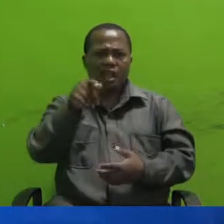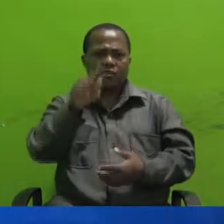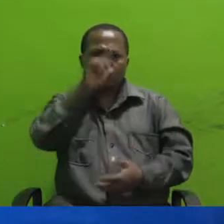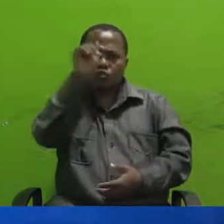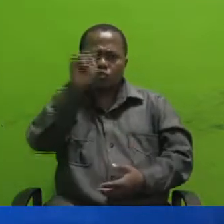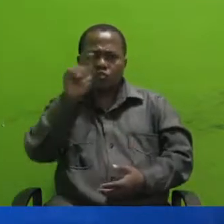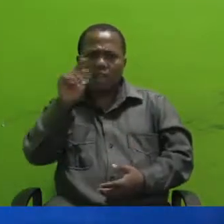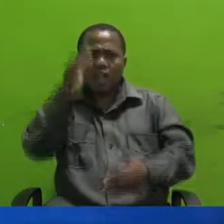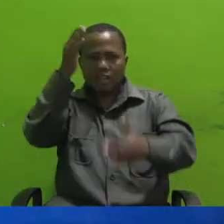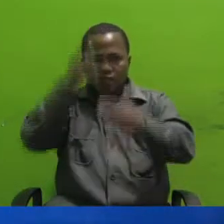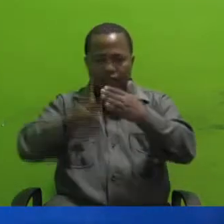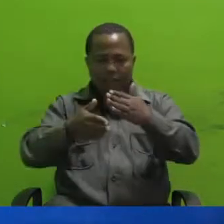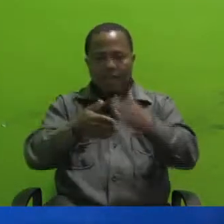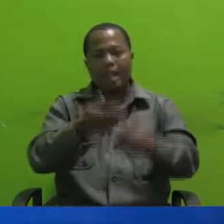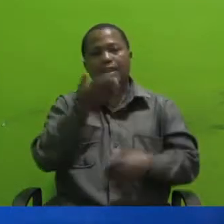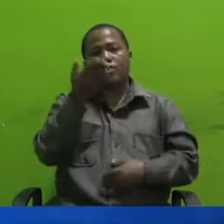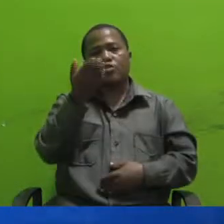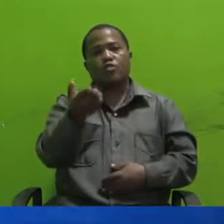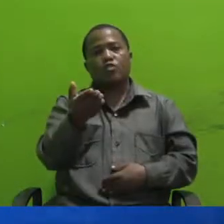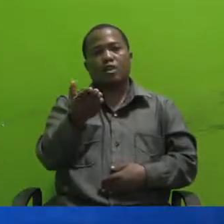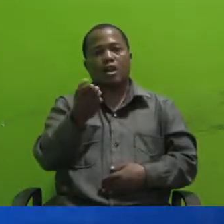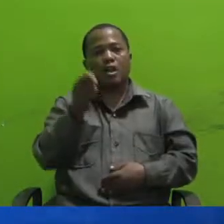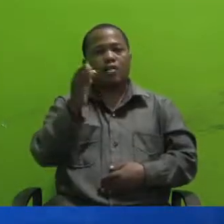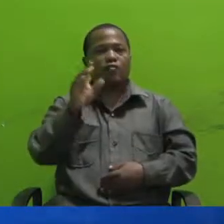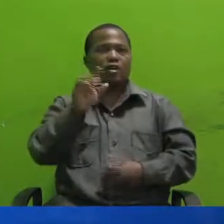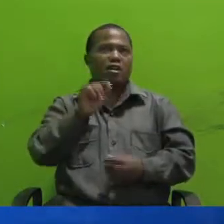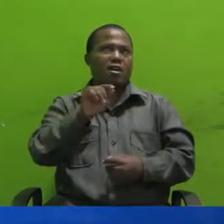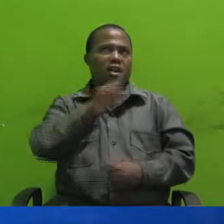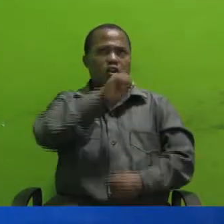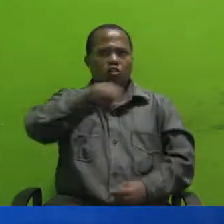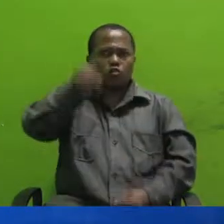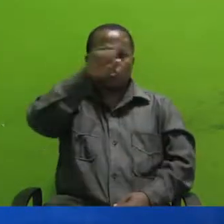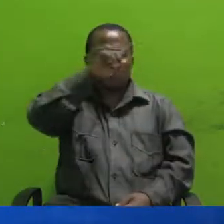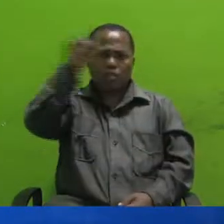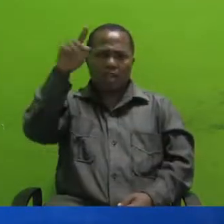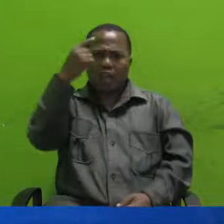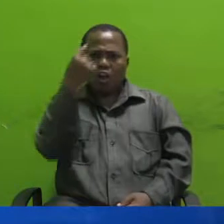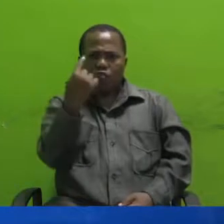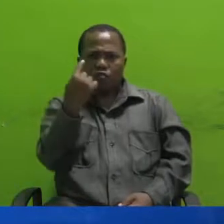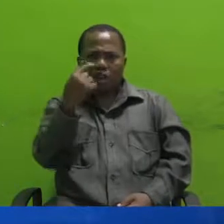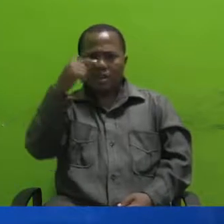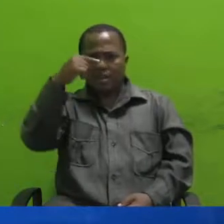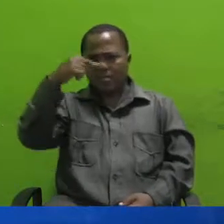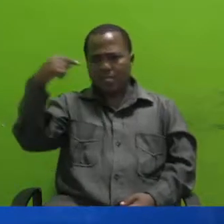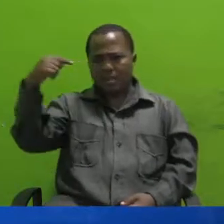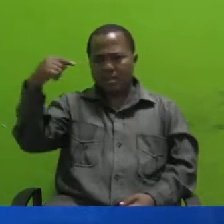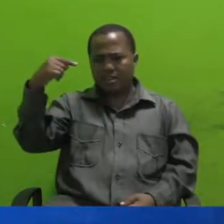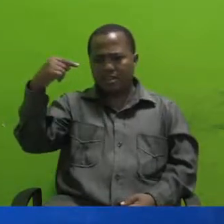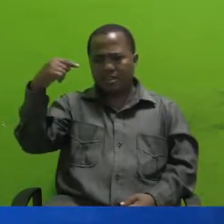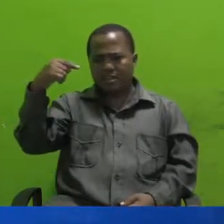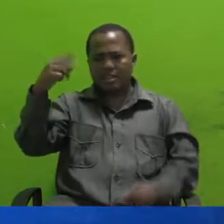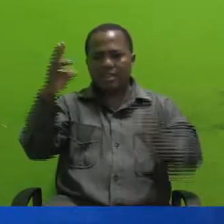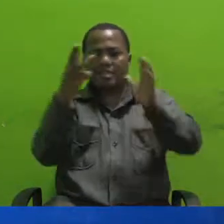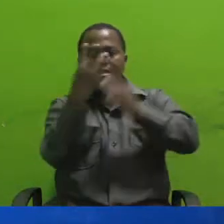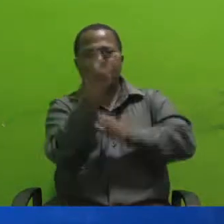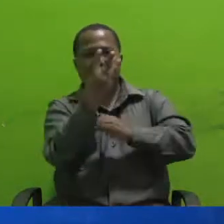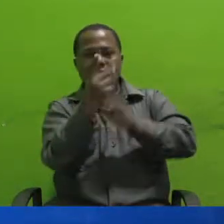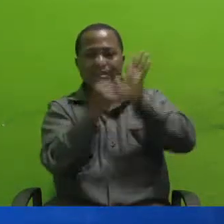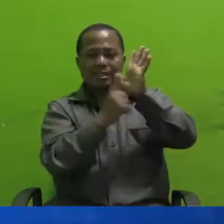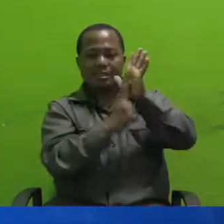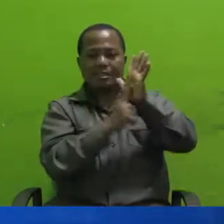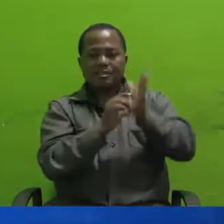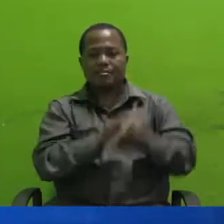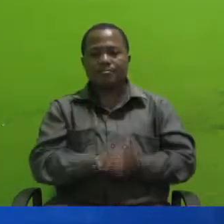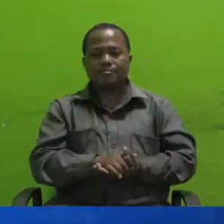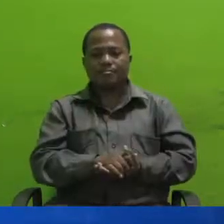square that, and finally we have square root of 1 minus